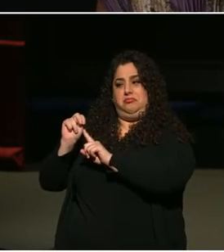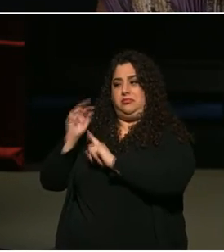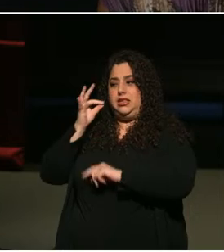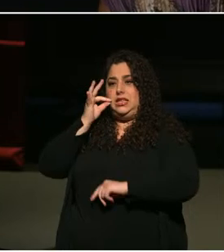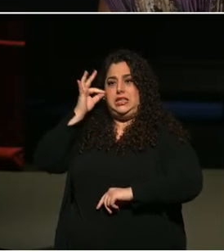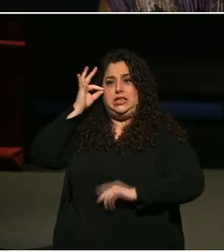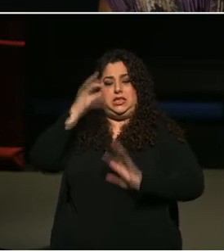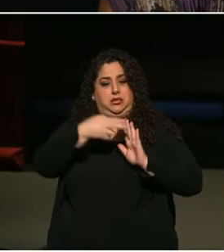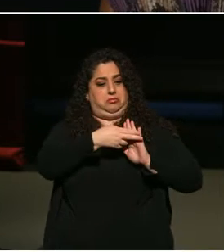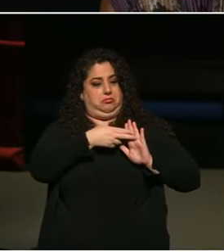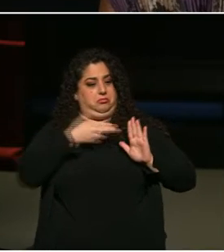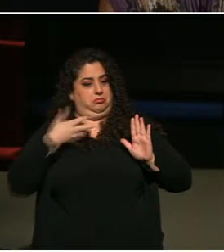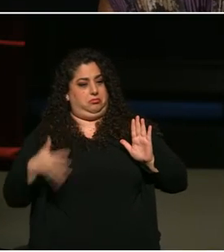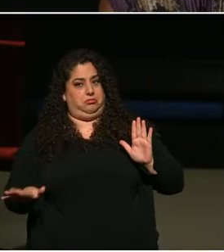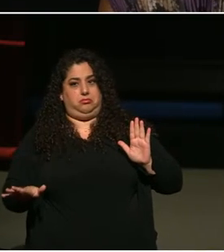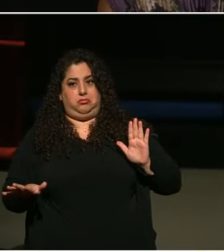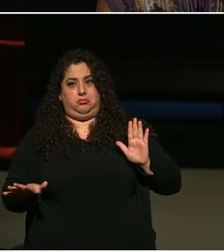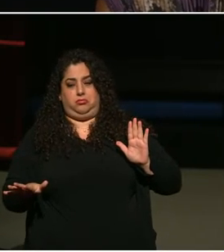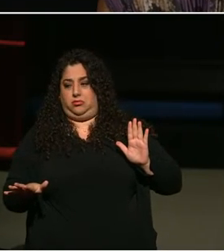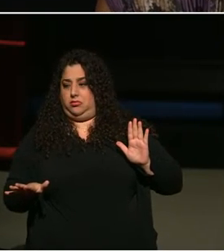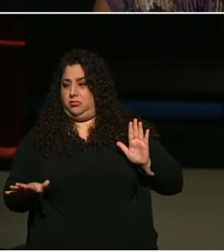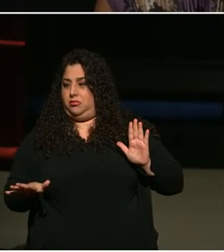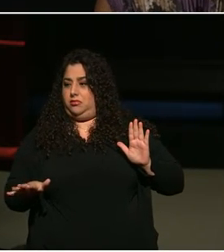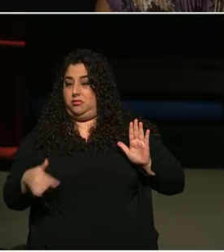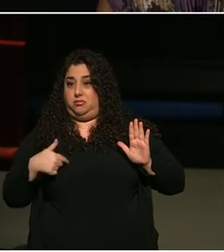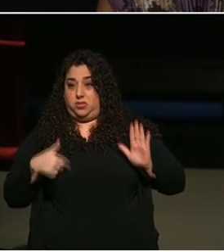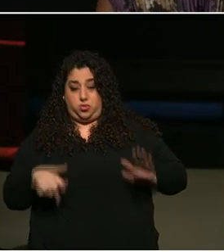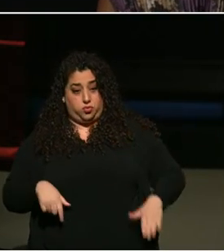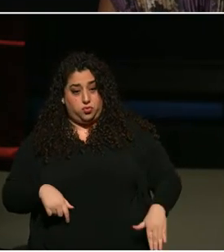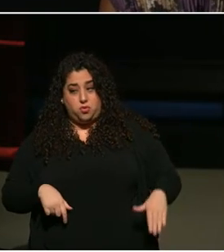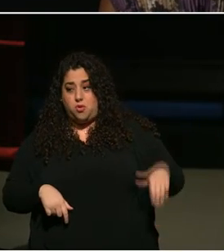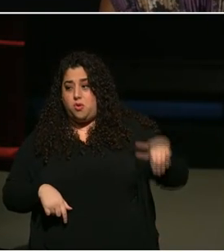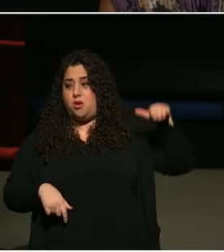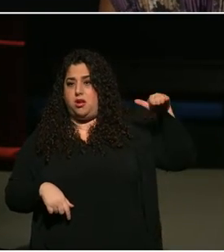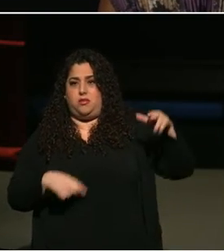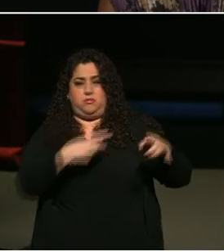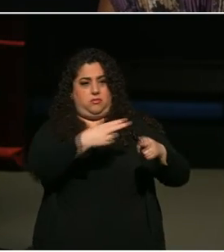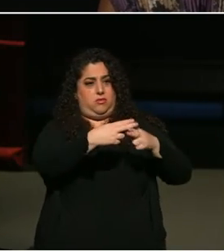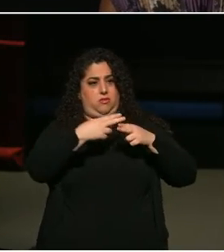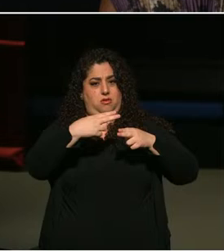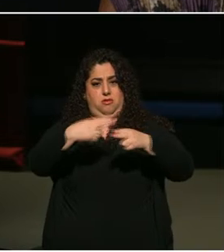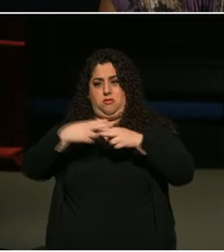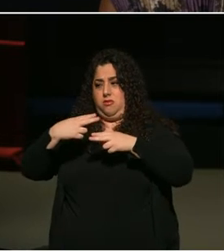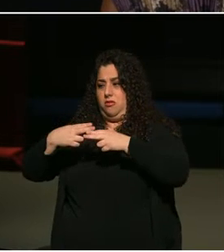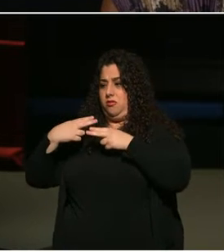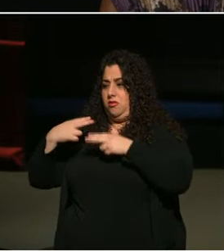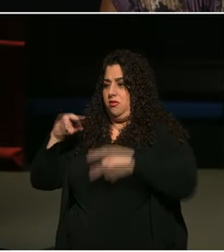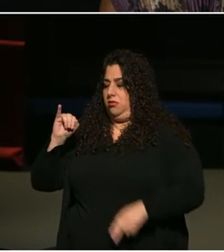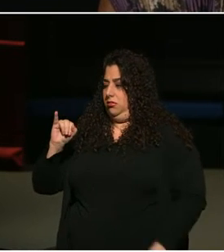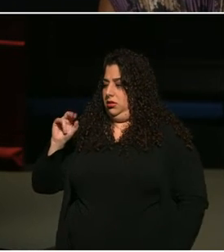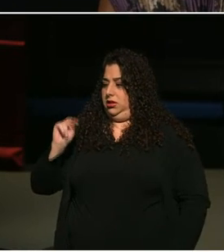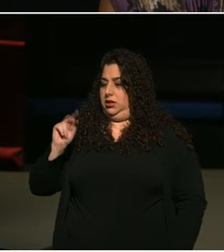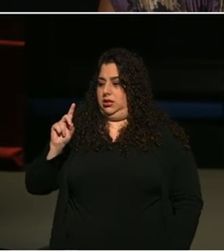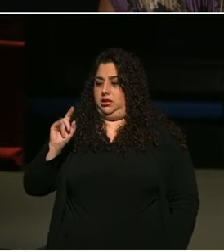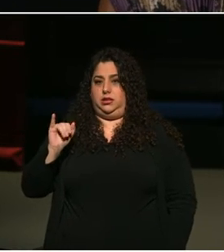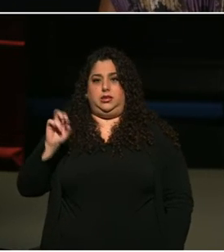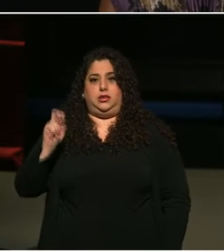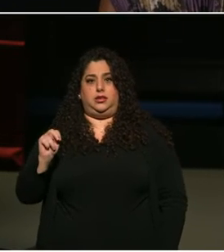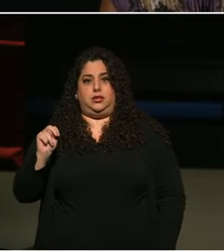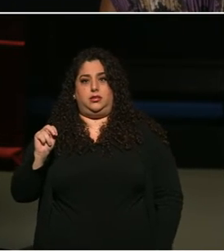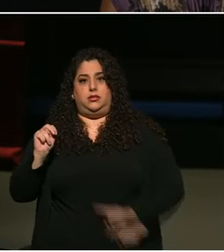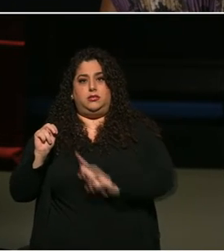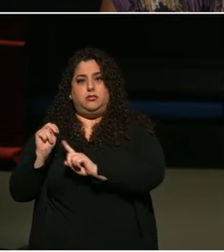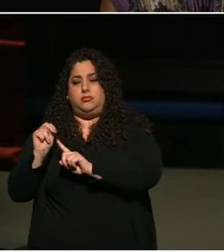So that's okay that we grew up being called that and calling each other that. But we recognize